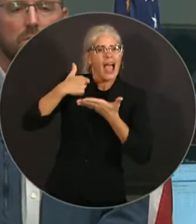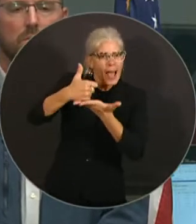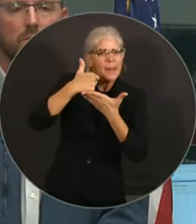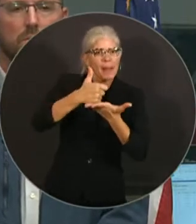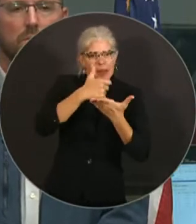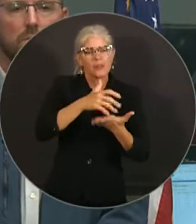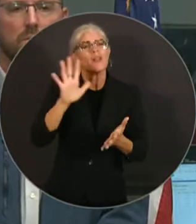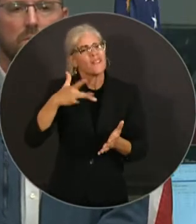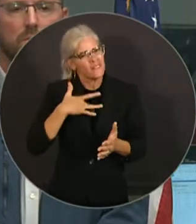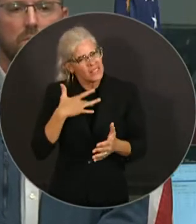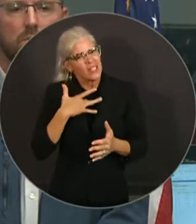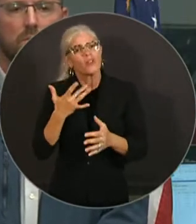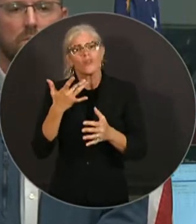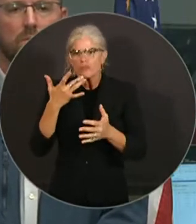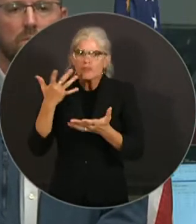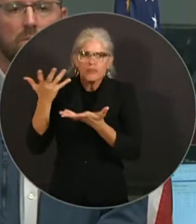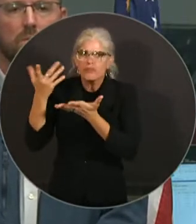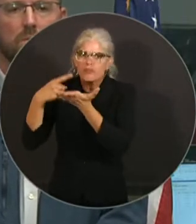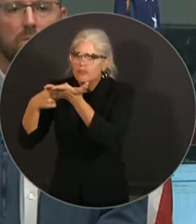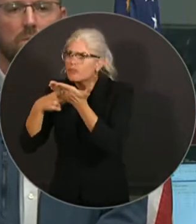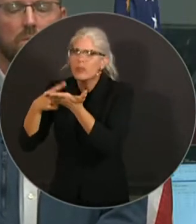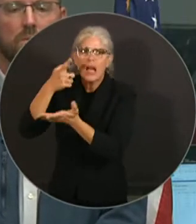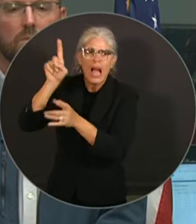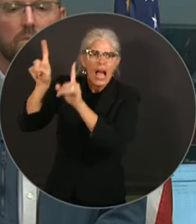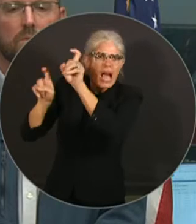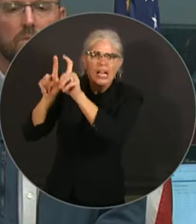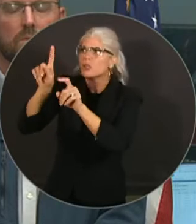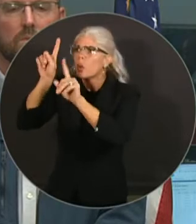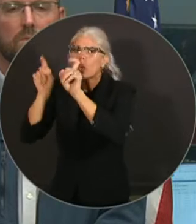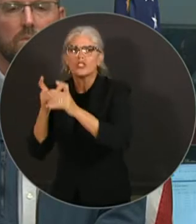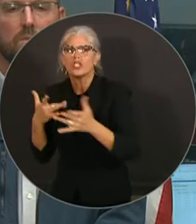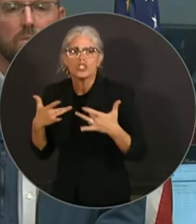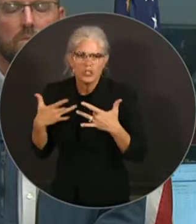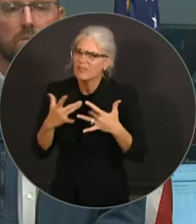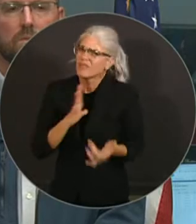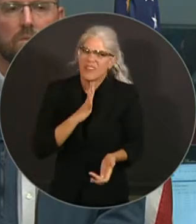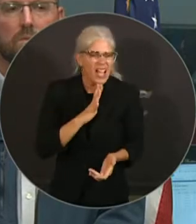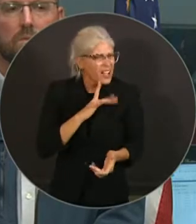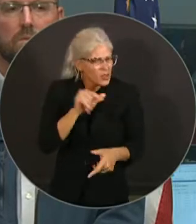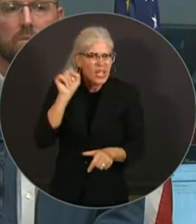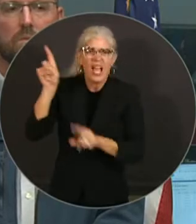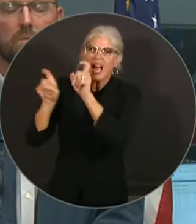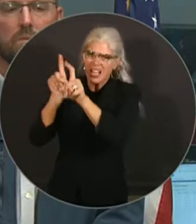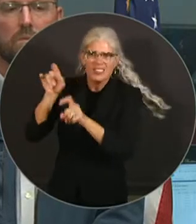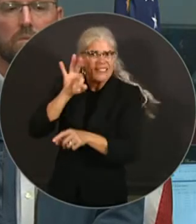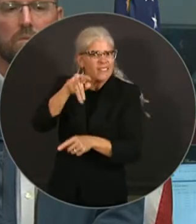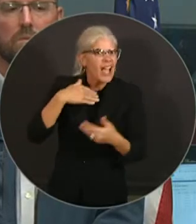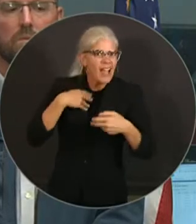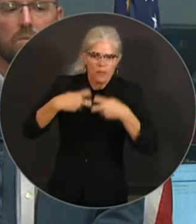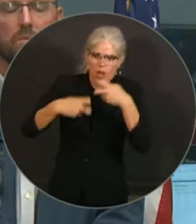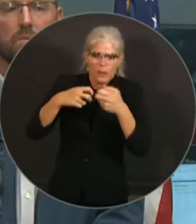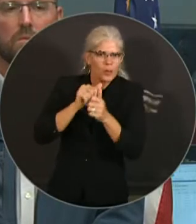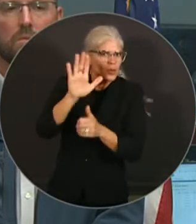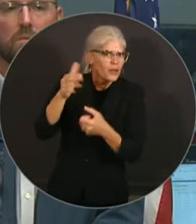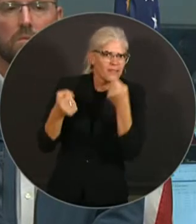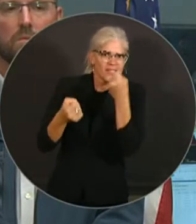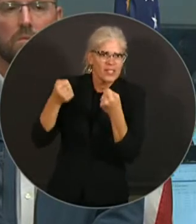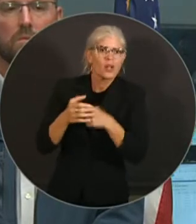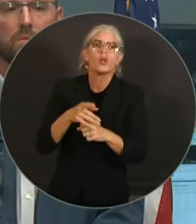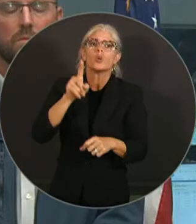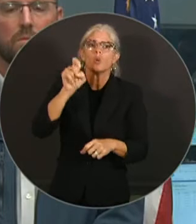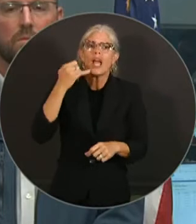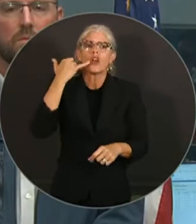free to engage them if you have questions or concerns. If there's a problem with your vehicle, call STAR FHP. If there's any